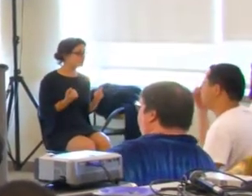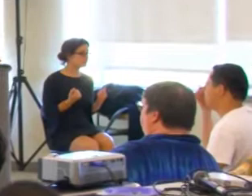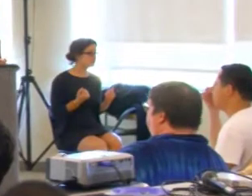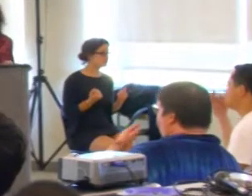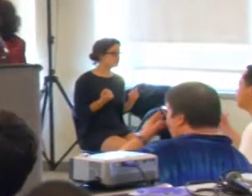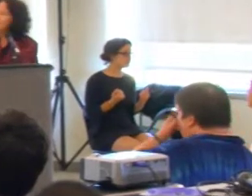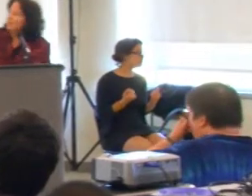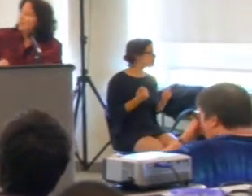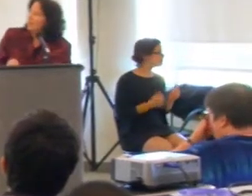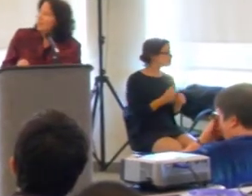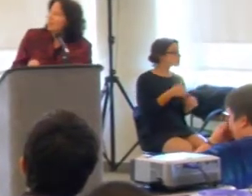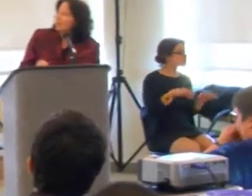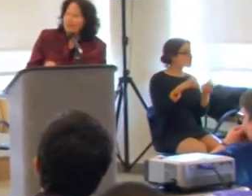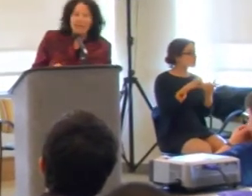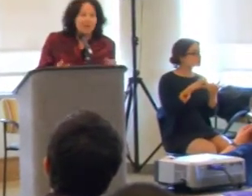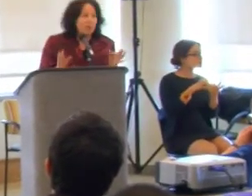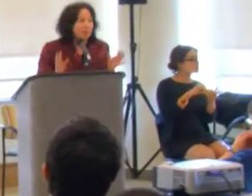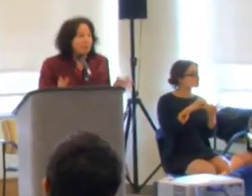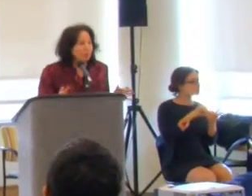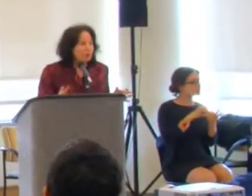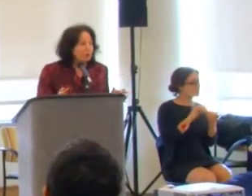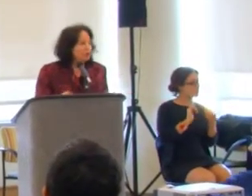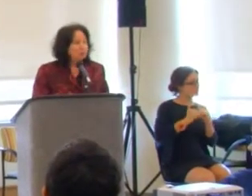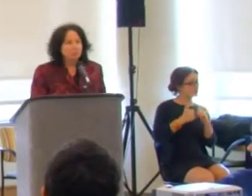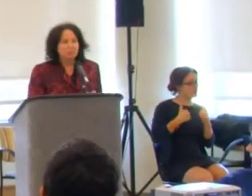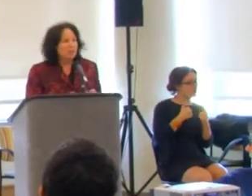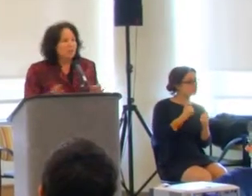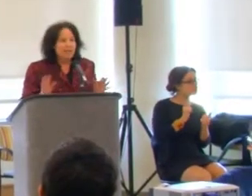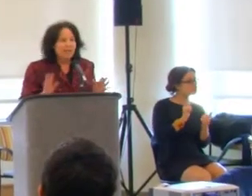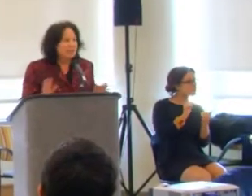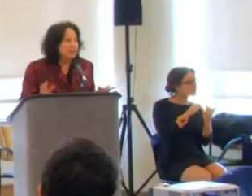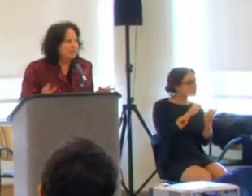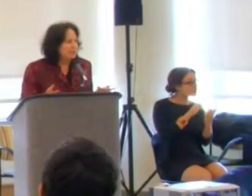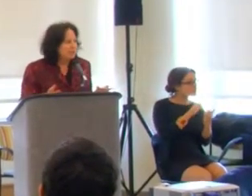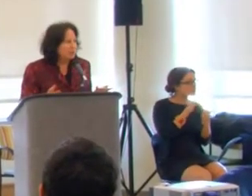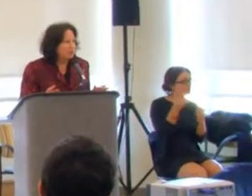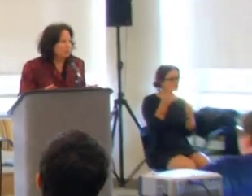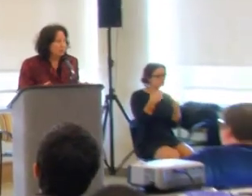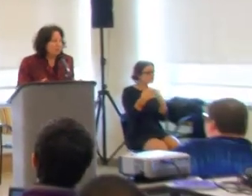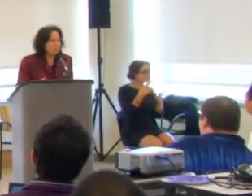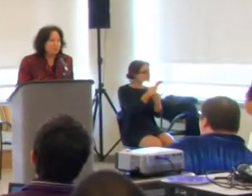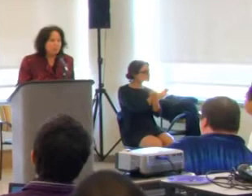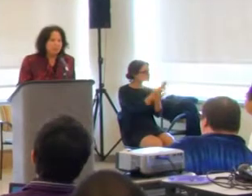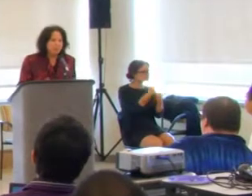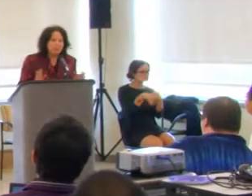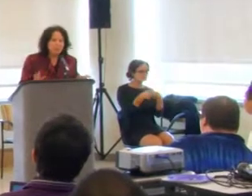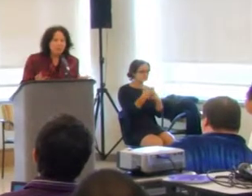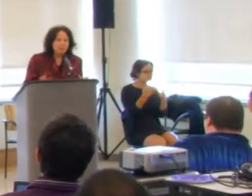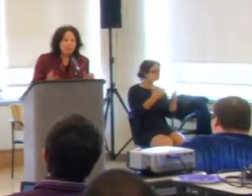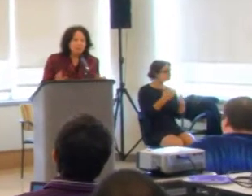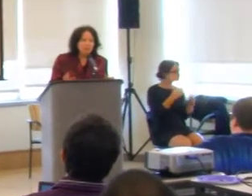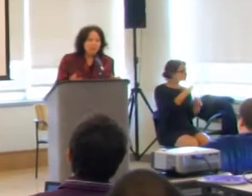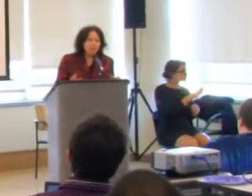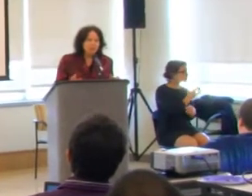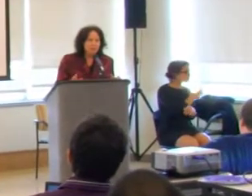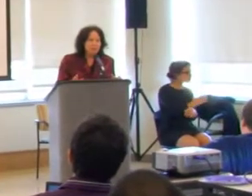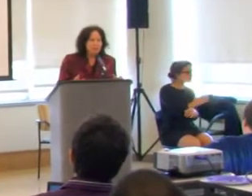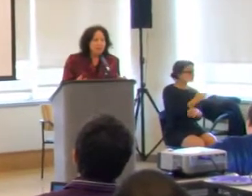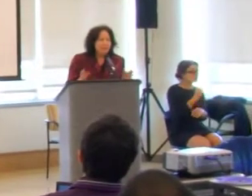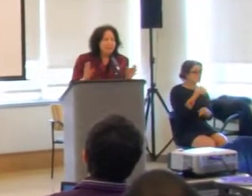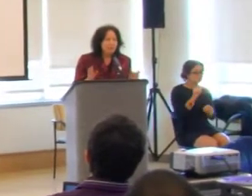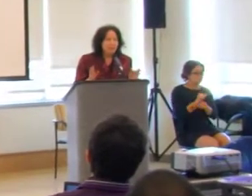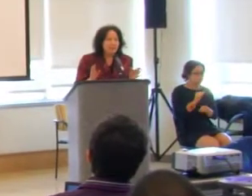thing about how we approach any kind of services, whether they be clinical or